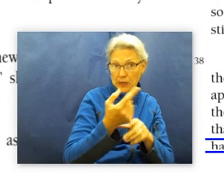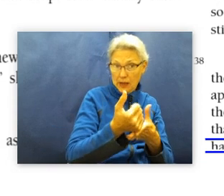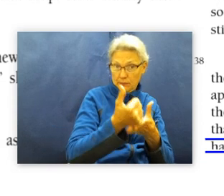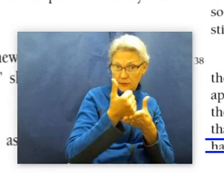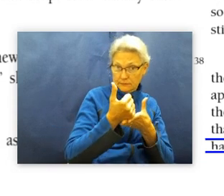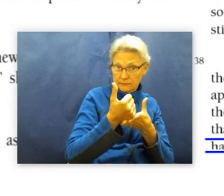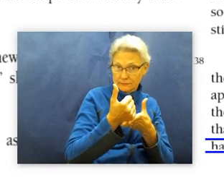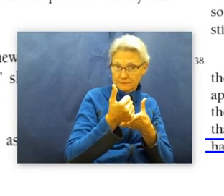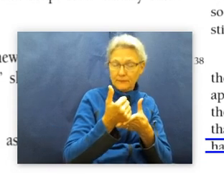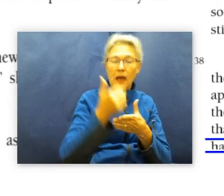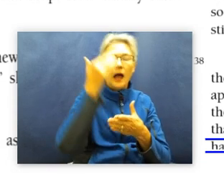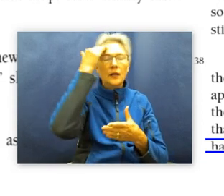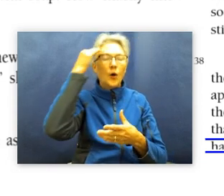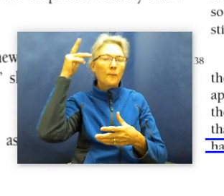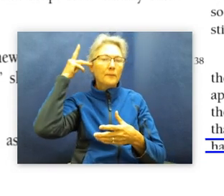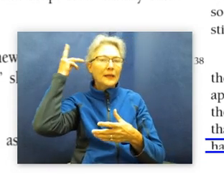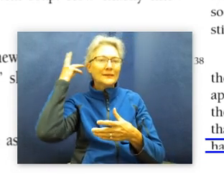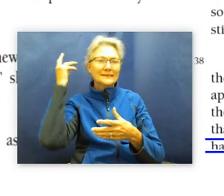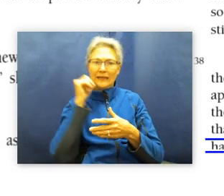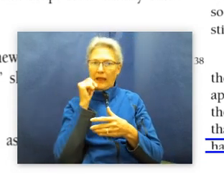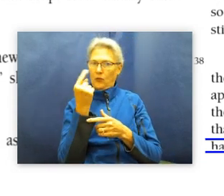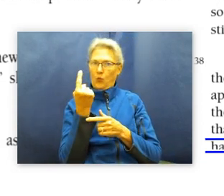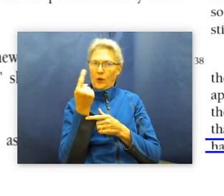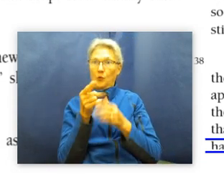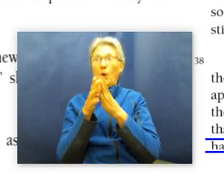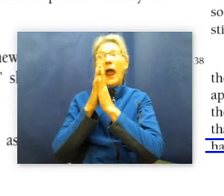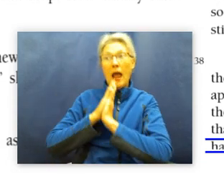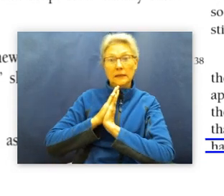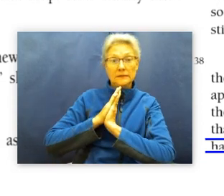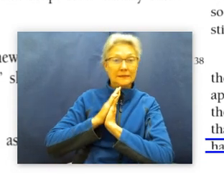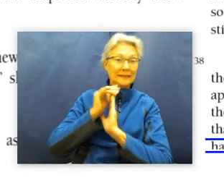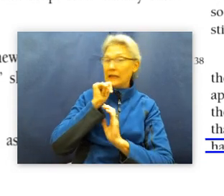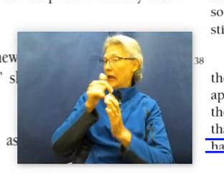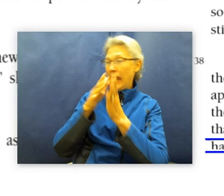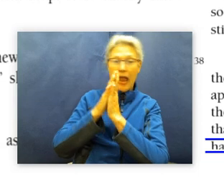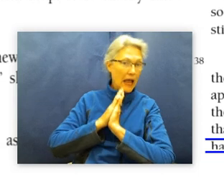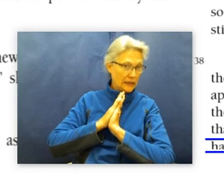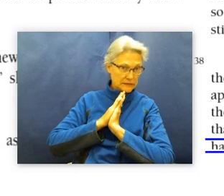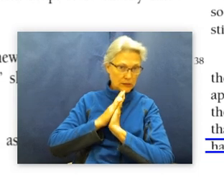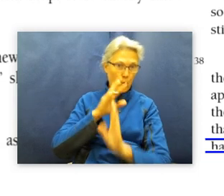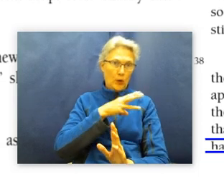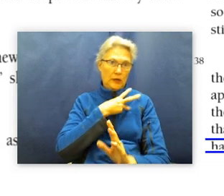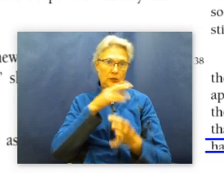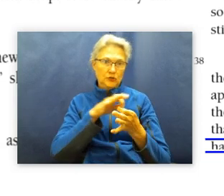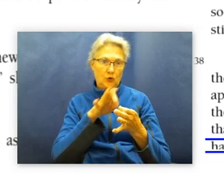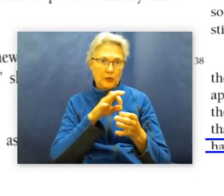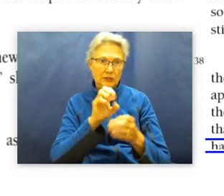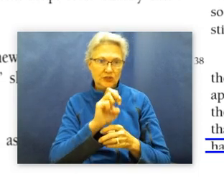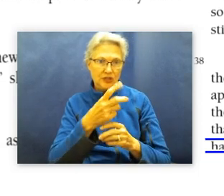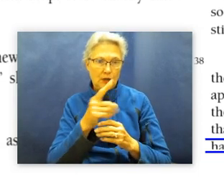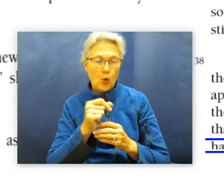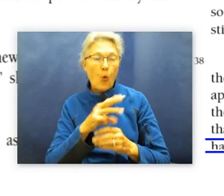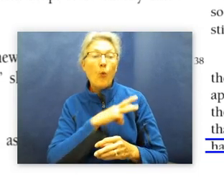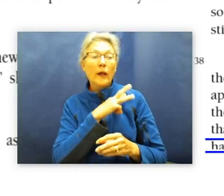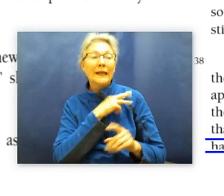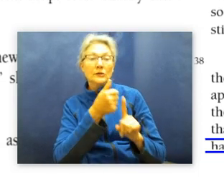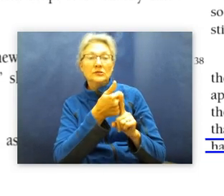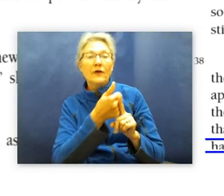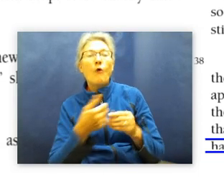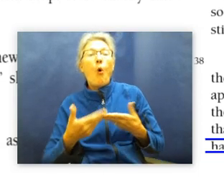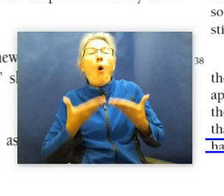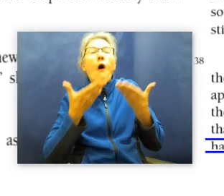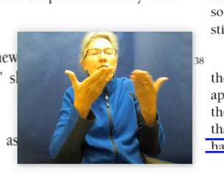I know that Peter is not the one who asked for Wendy to put on his shadow. It was Wendy who offered it. Peter